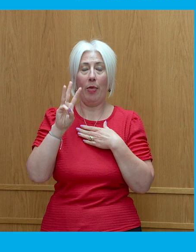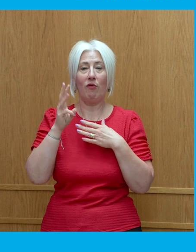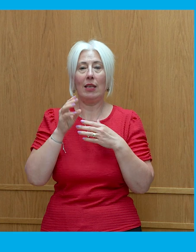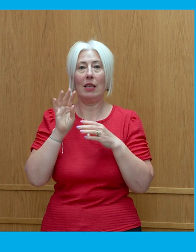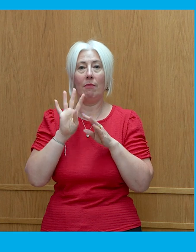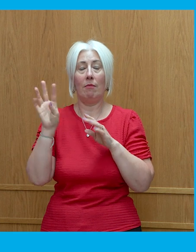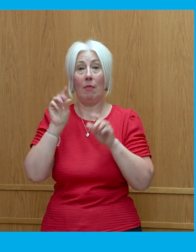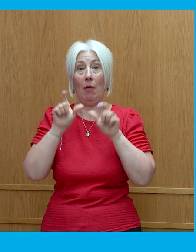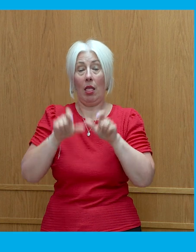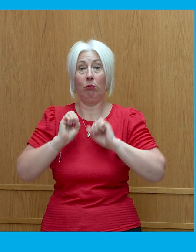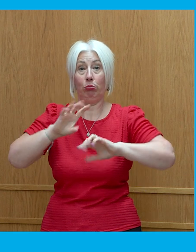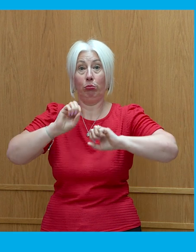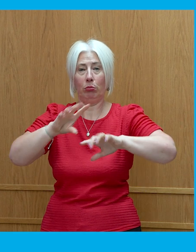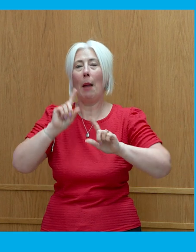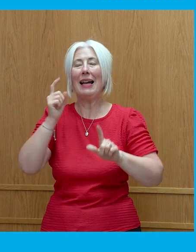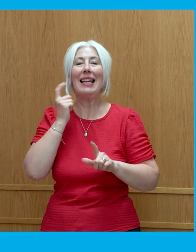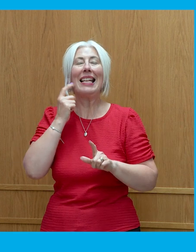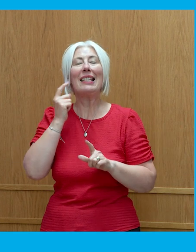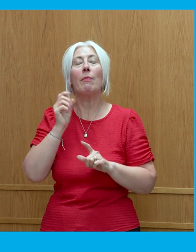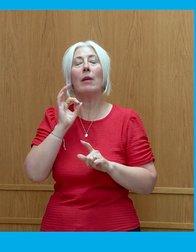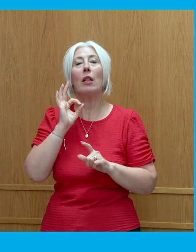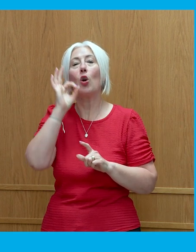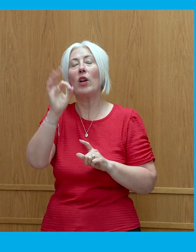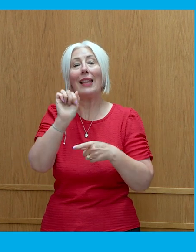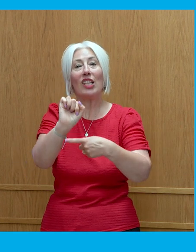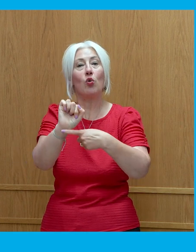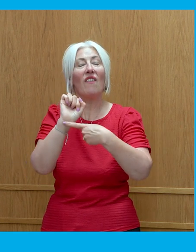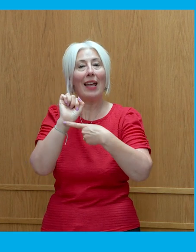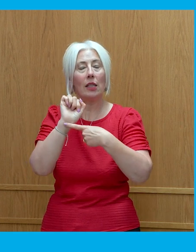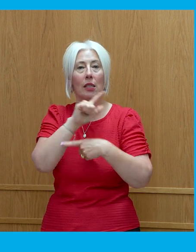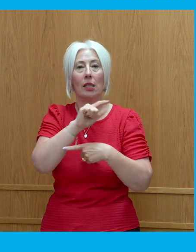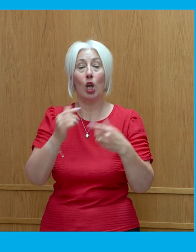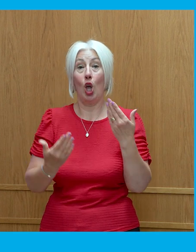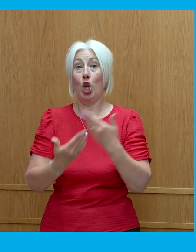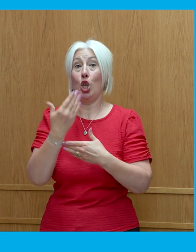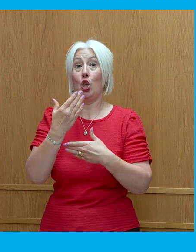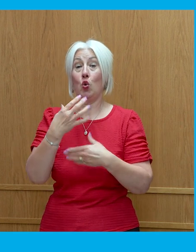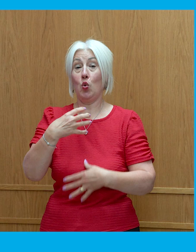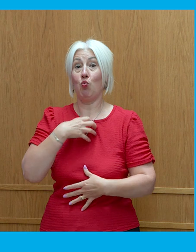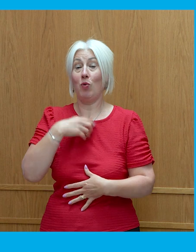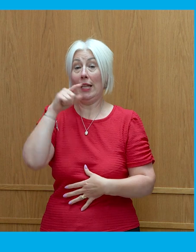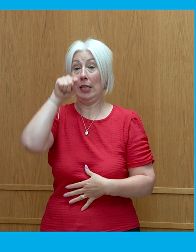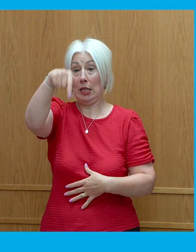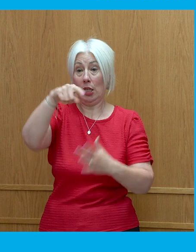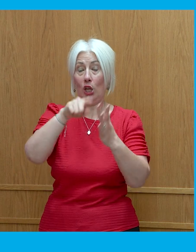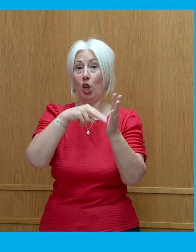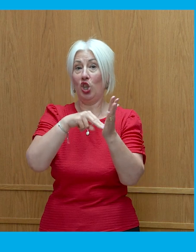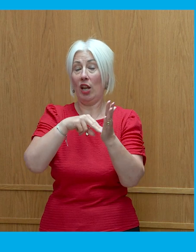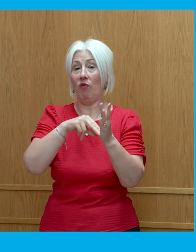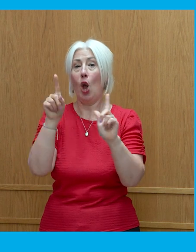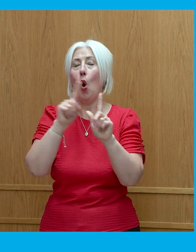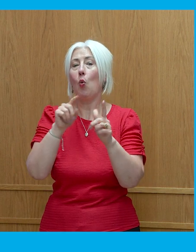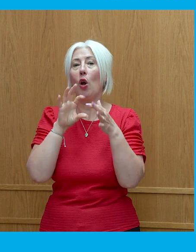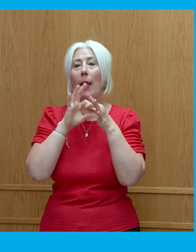contribution? Could I just ask a simple question about defence? And the new president in January, what will their approach be to NATO, and